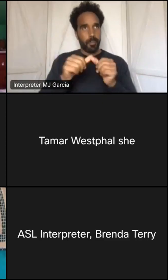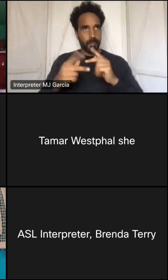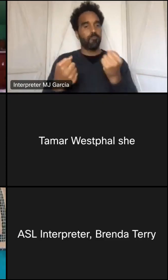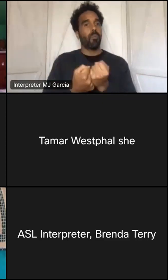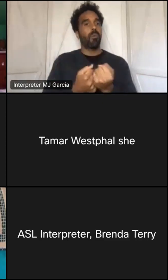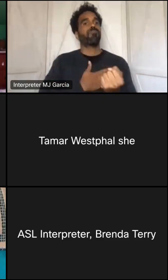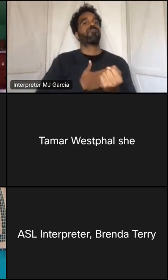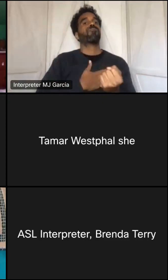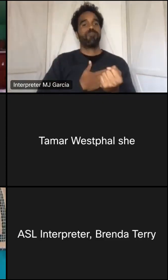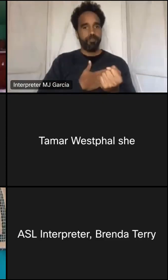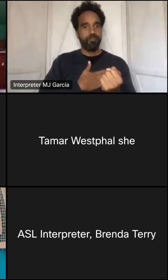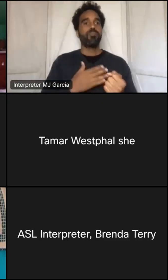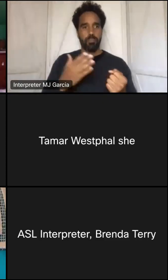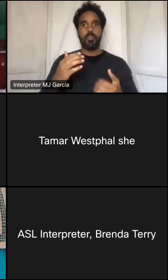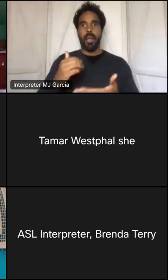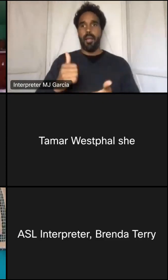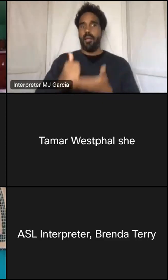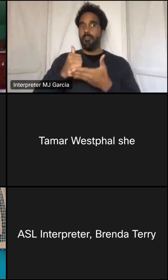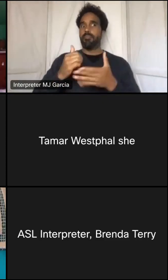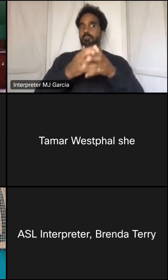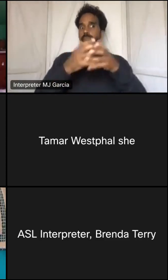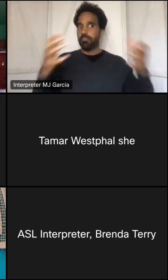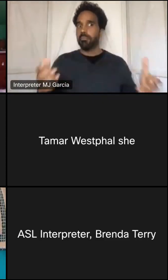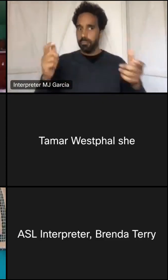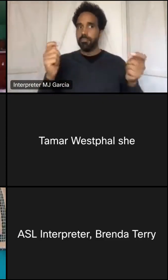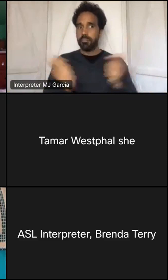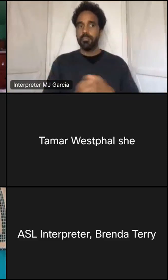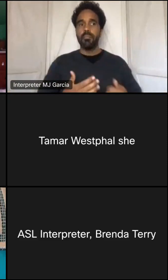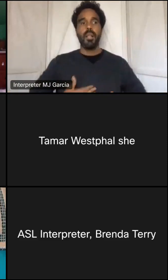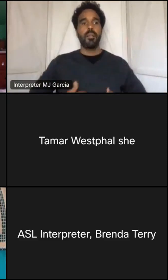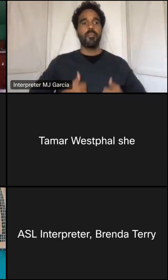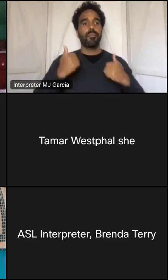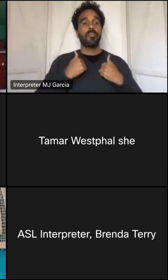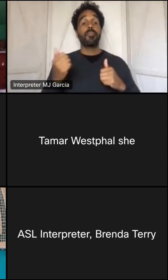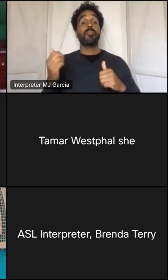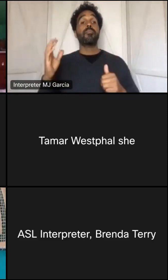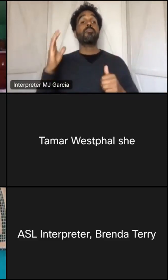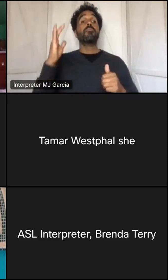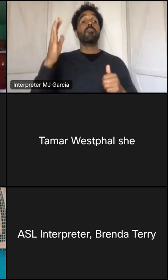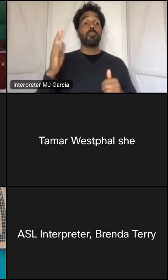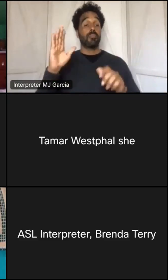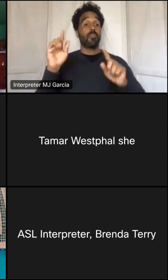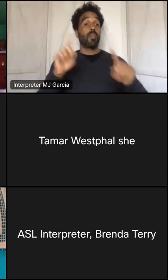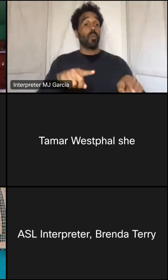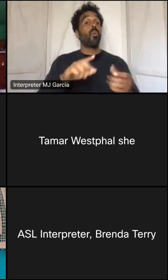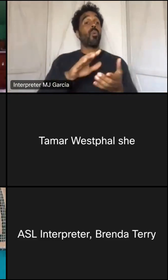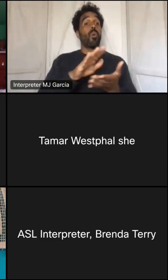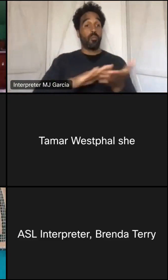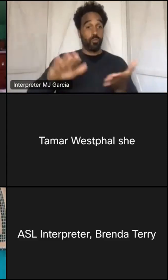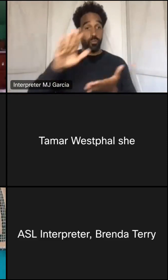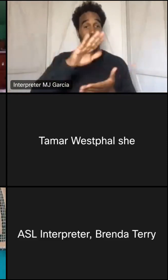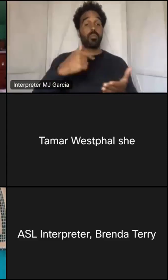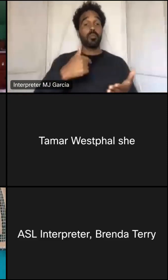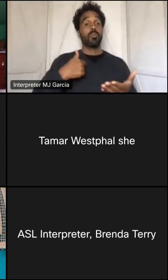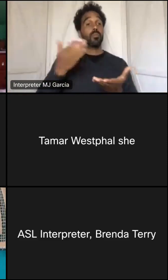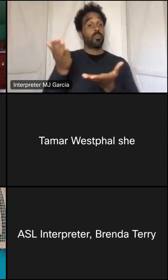just made a huge difference in my life. When I was going to college, I was offered to volunteer one of the programs that was